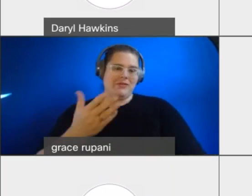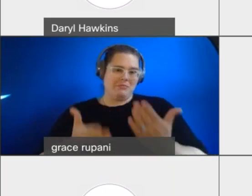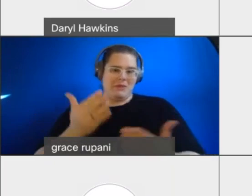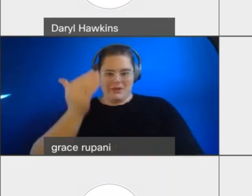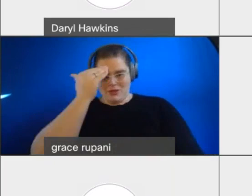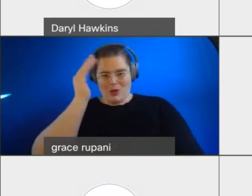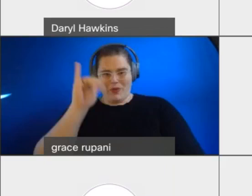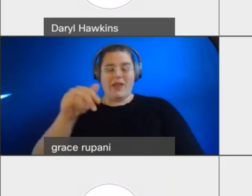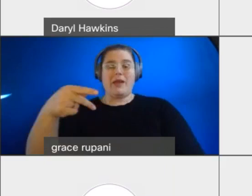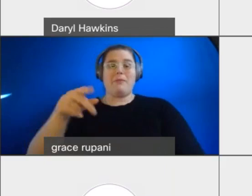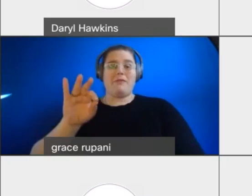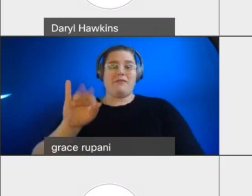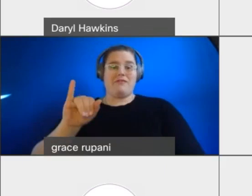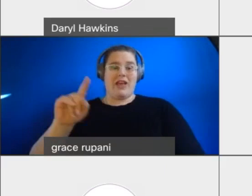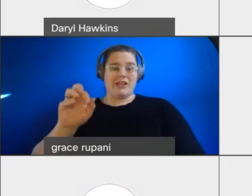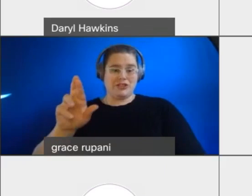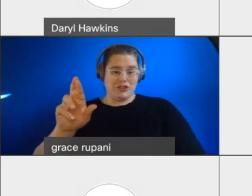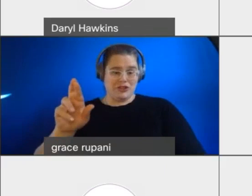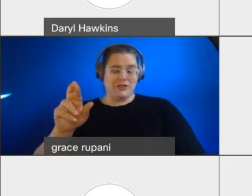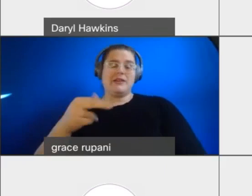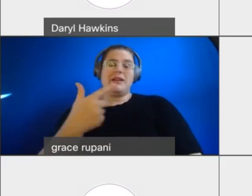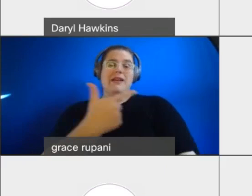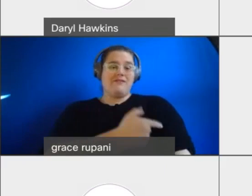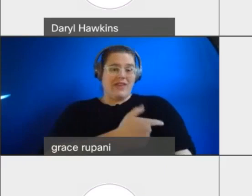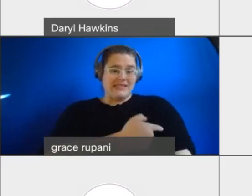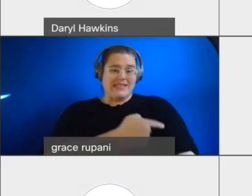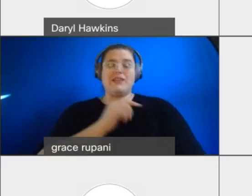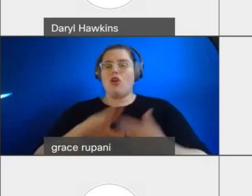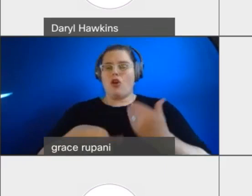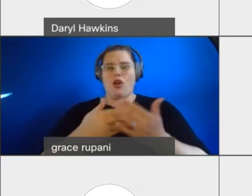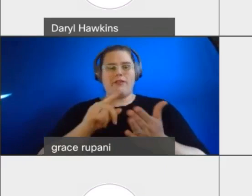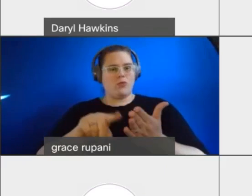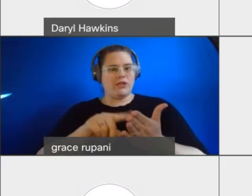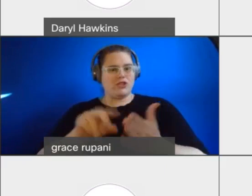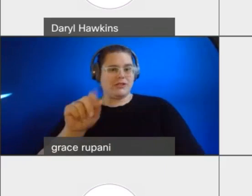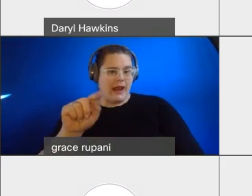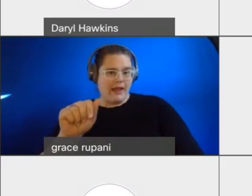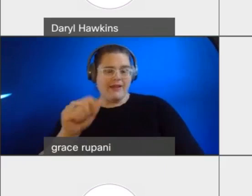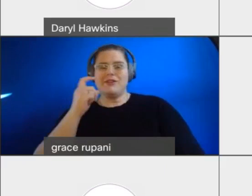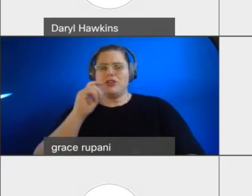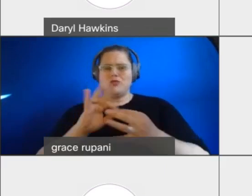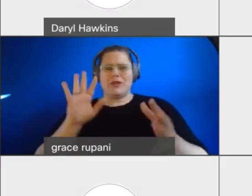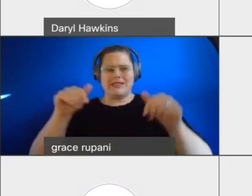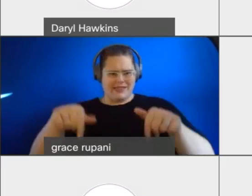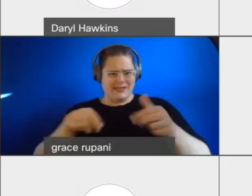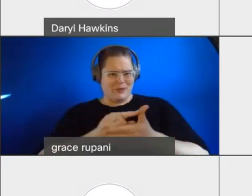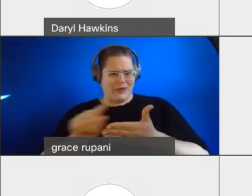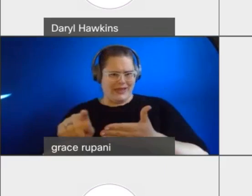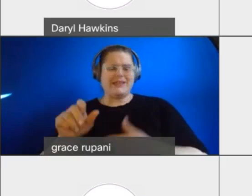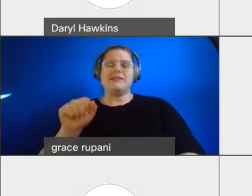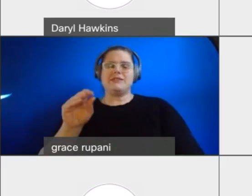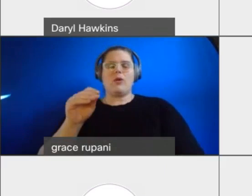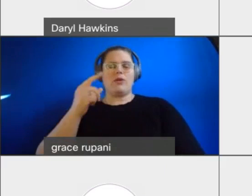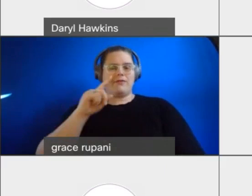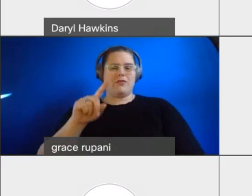Pfizer vaccine, all of the research data was just made available this week. So in terms of having the education in order